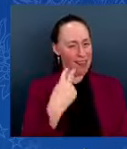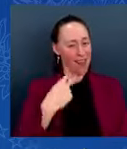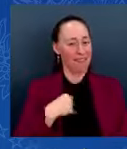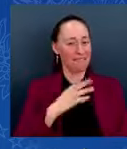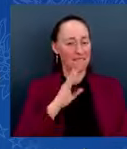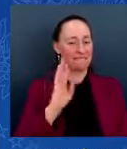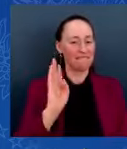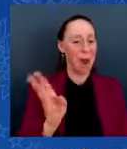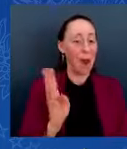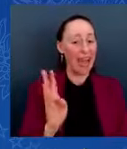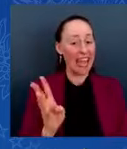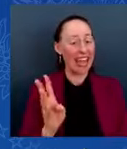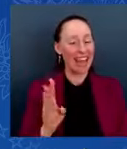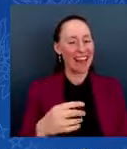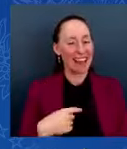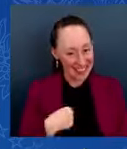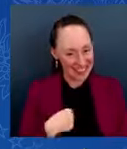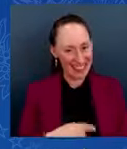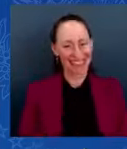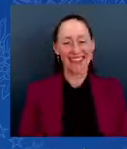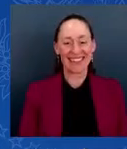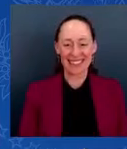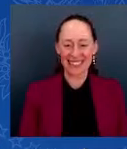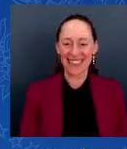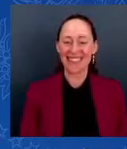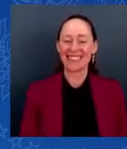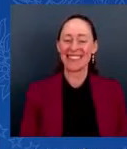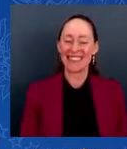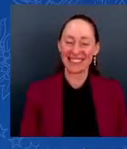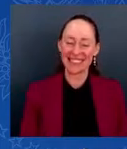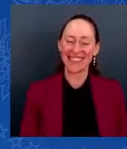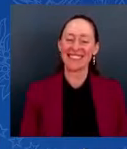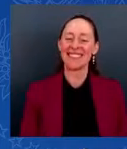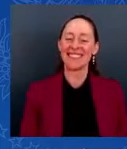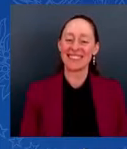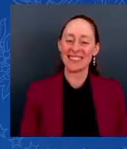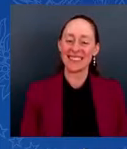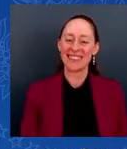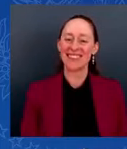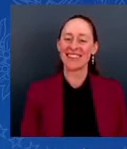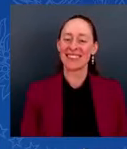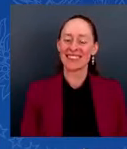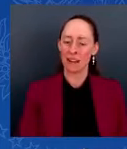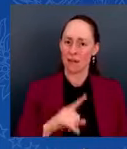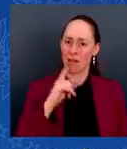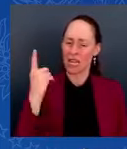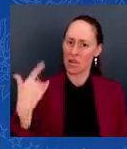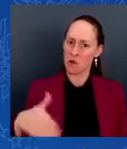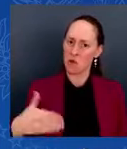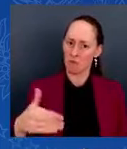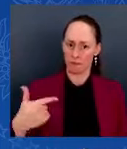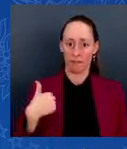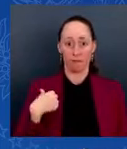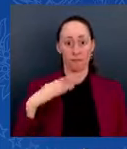The longest time I was too damn young because I was only about 29 when I got elected. Now I'm too damn old.